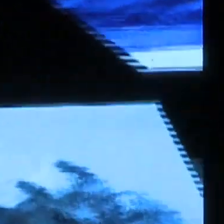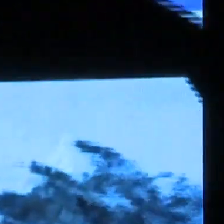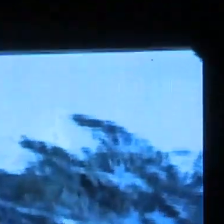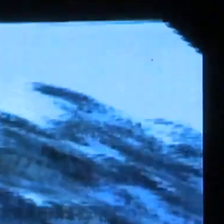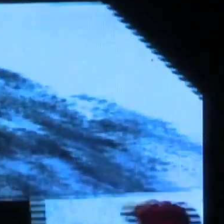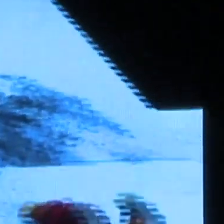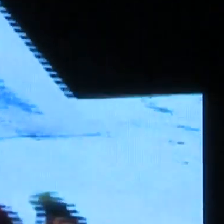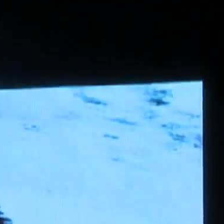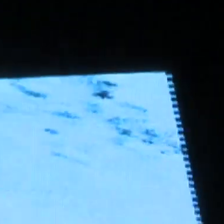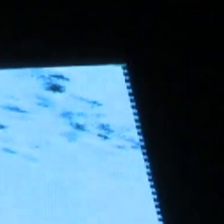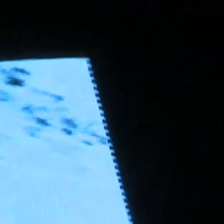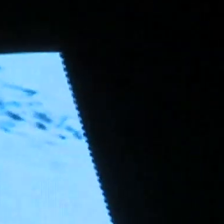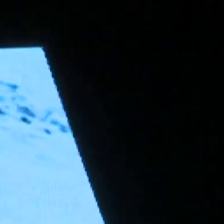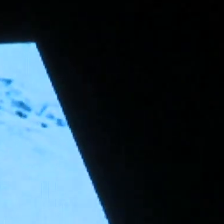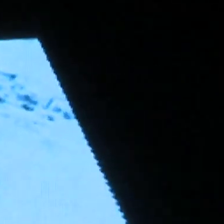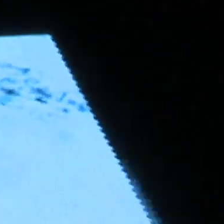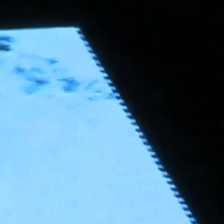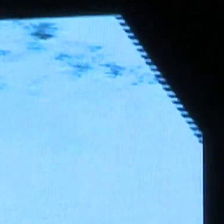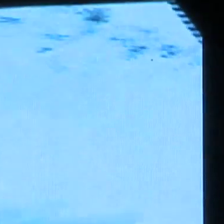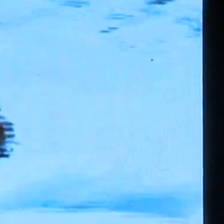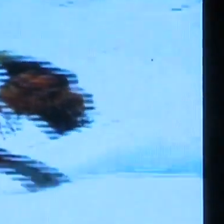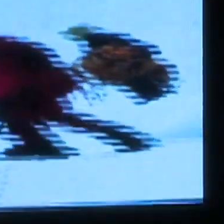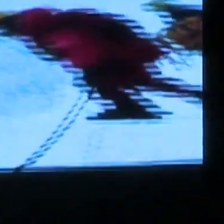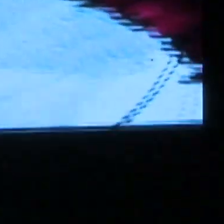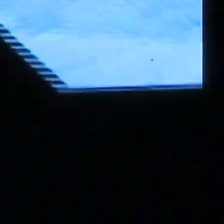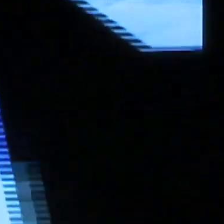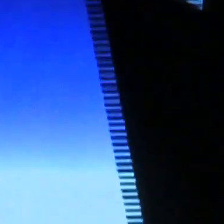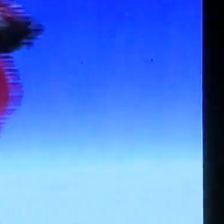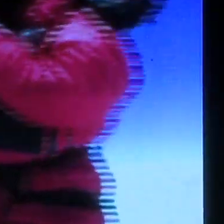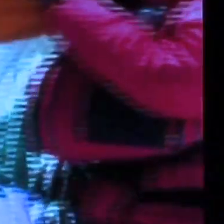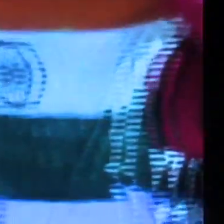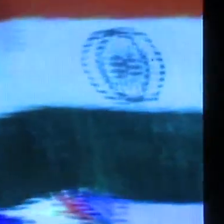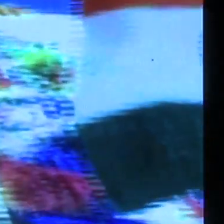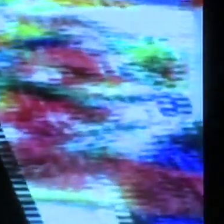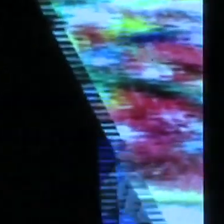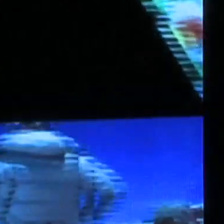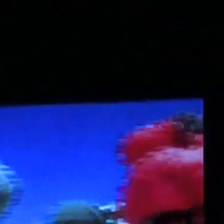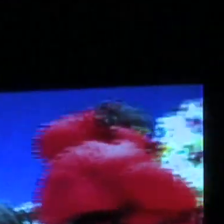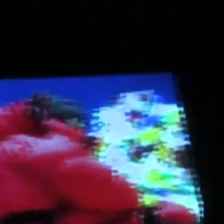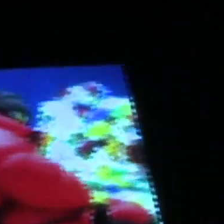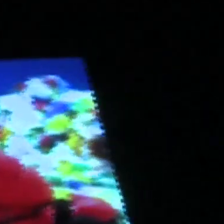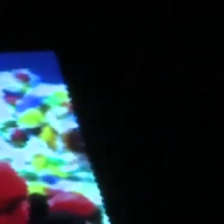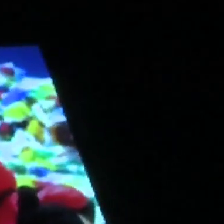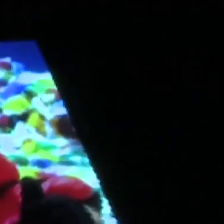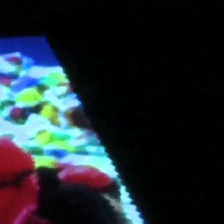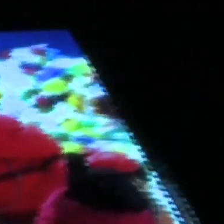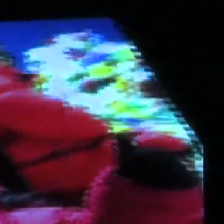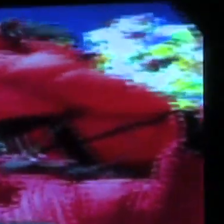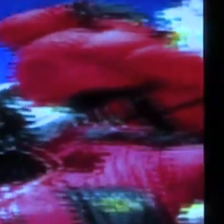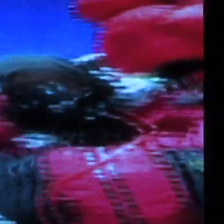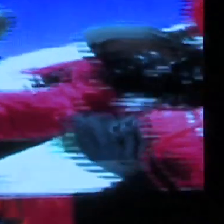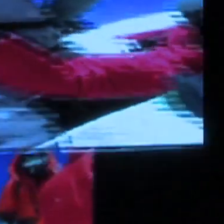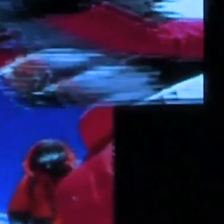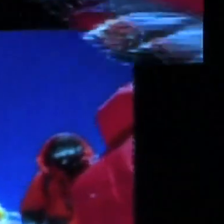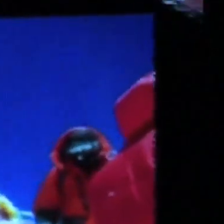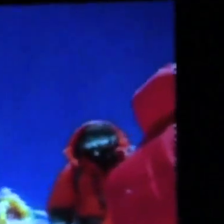26-year-old Arunima Sinha created history by becoming the first female amputee in the world to scale Mount Everest.